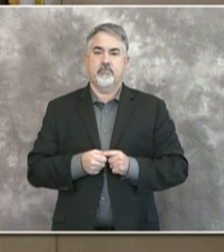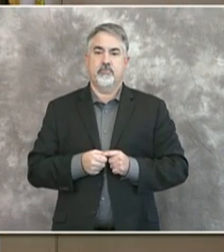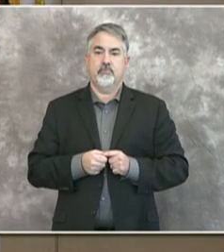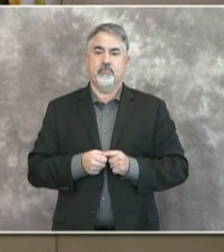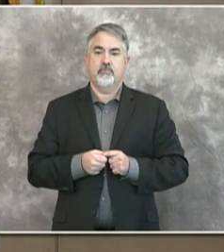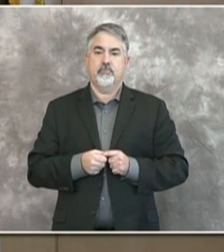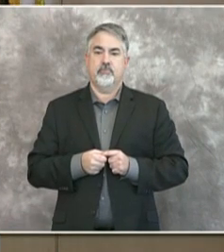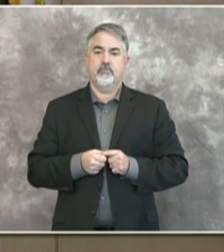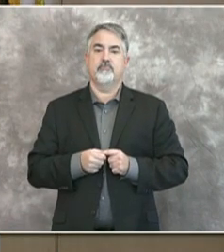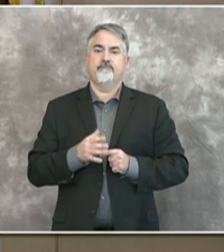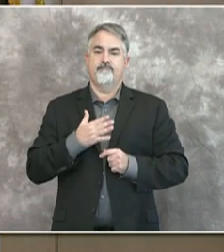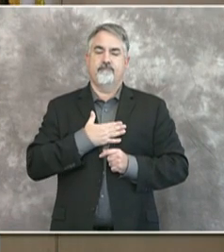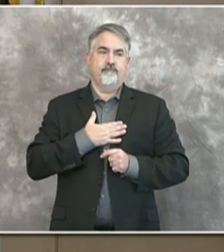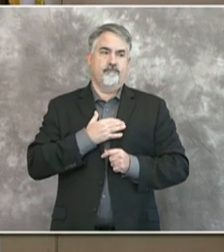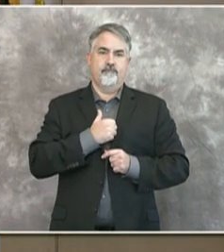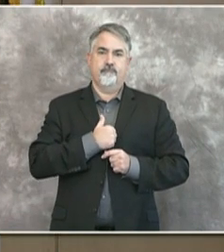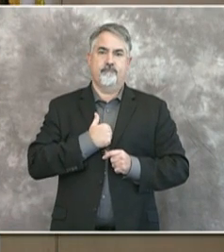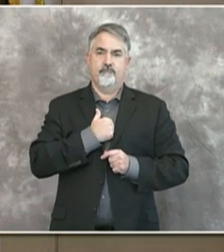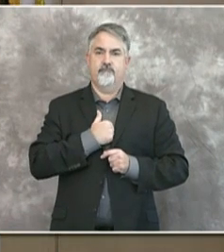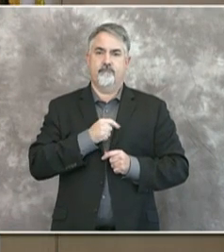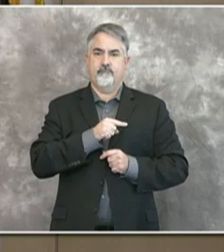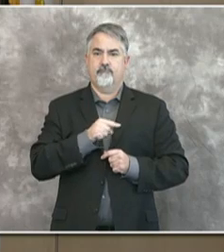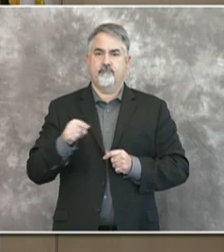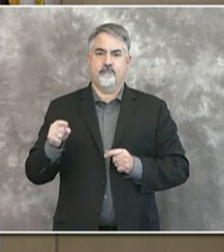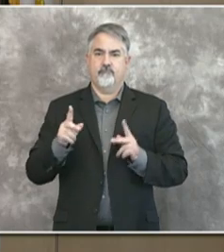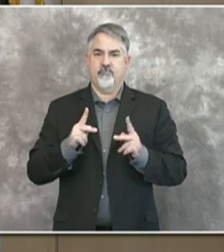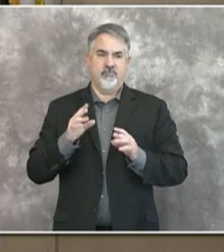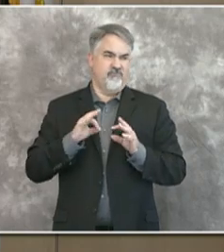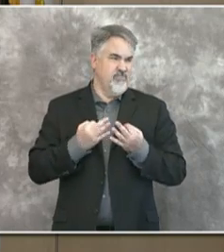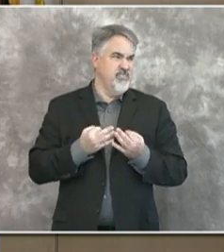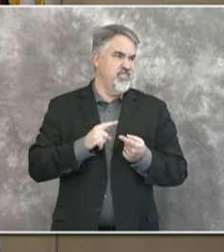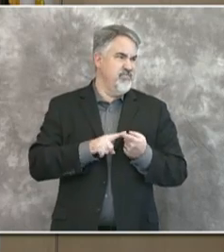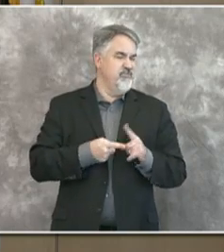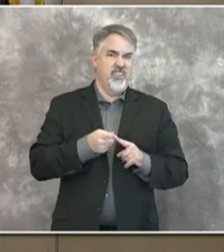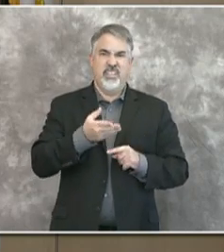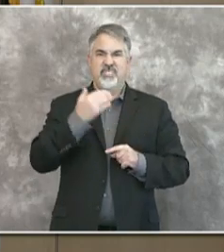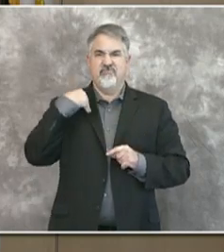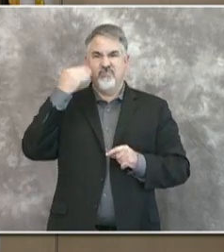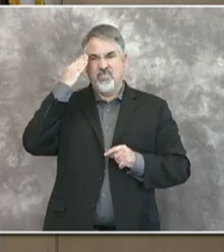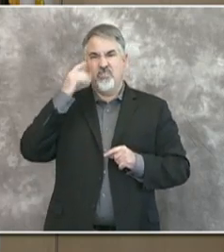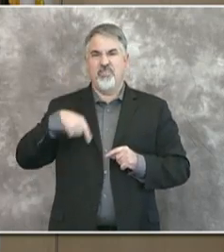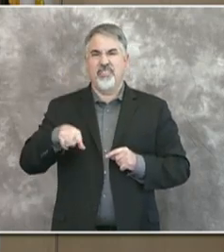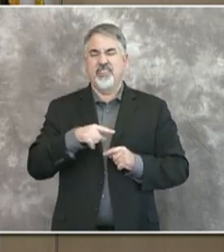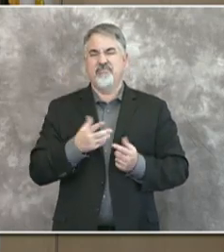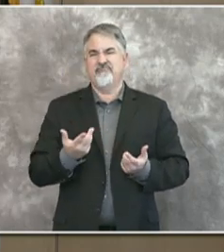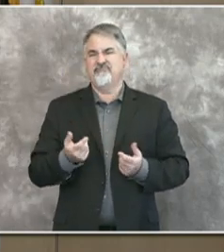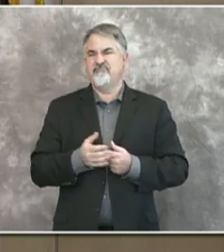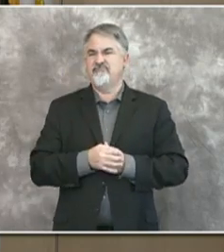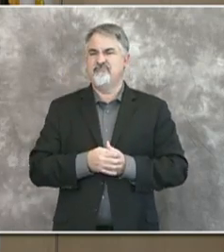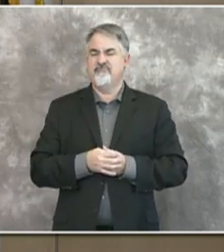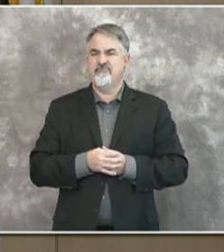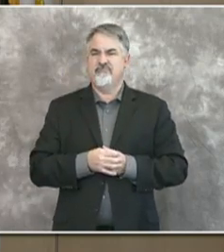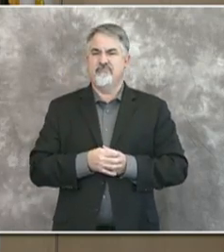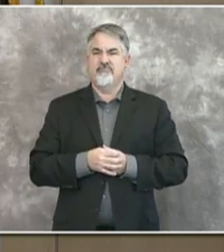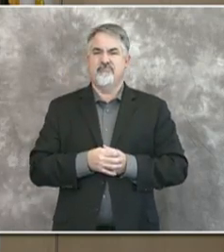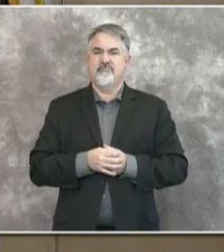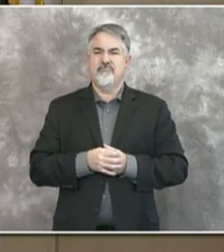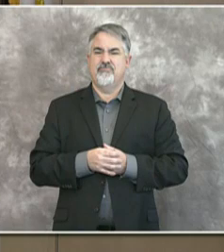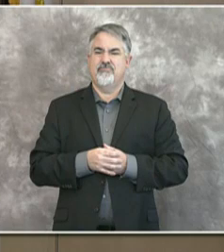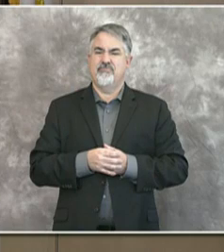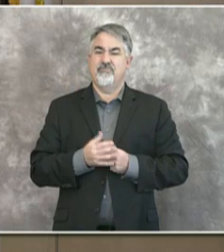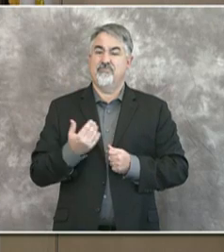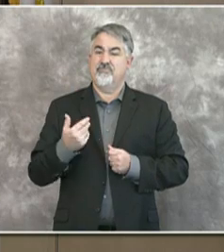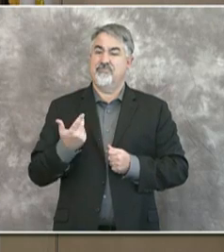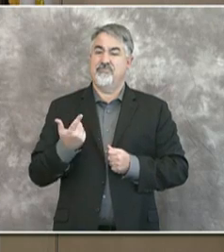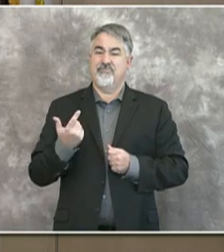sincerest sympathies and condolences go out to the family and friends of the individuals that we have reported